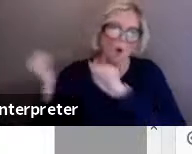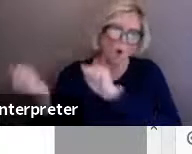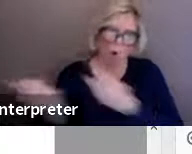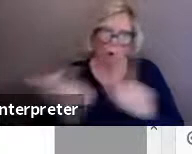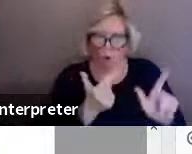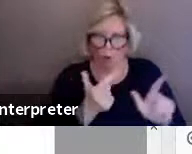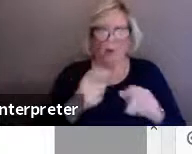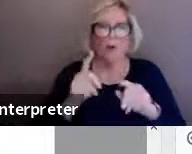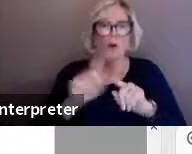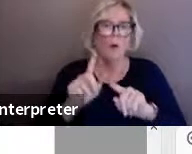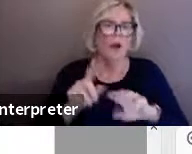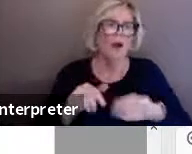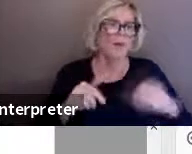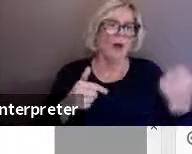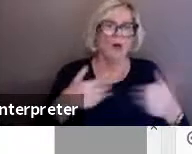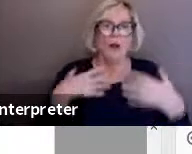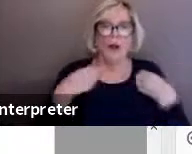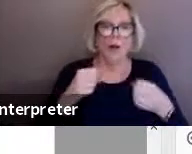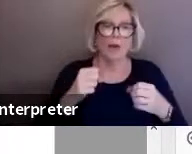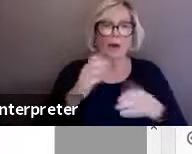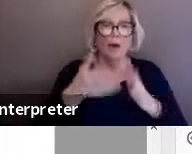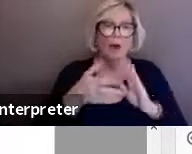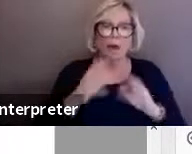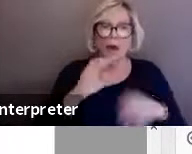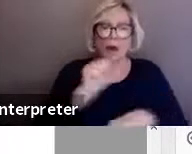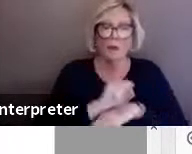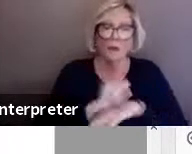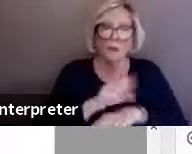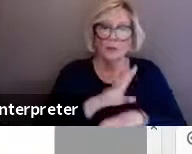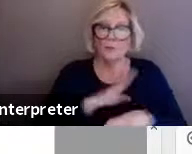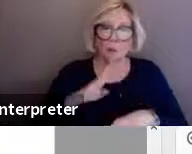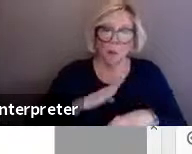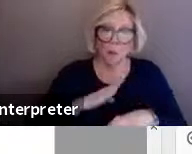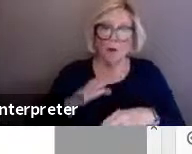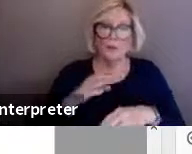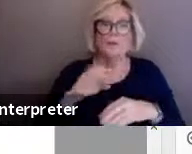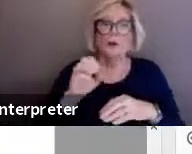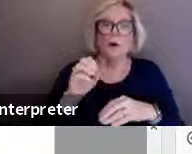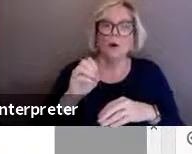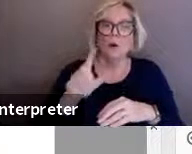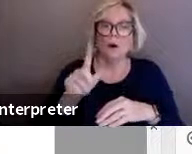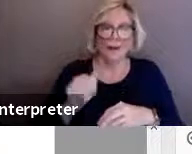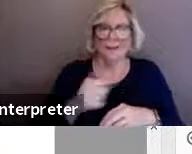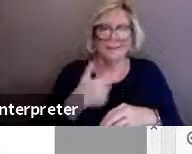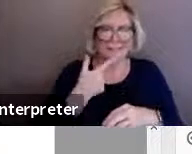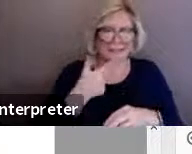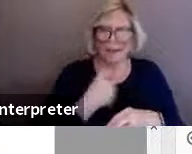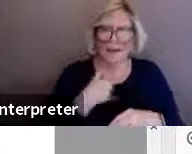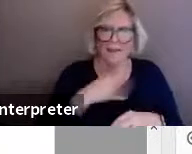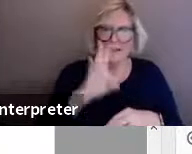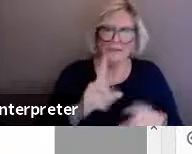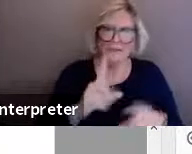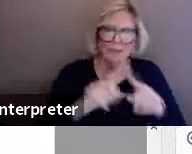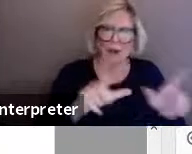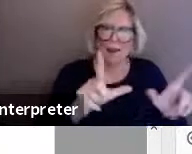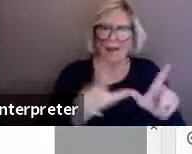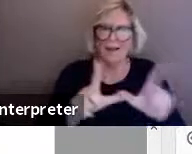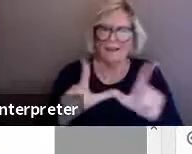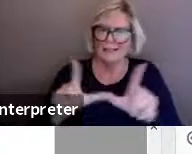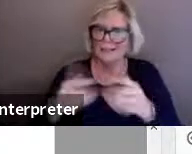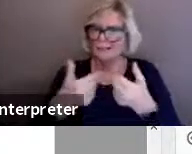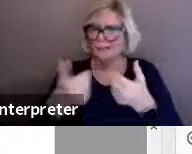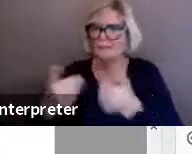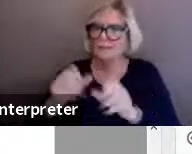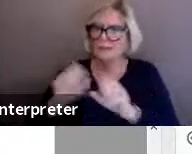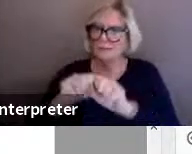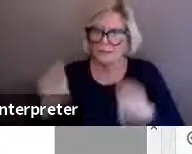side, the health occupation boards, by OLA's counting, have procured 7 separate licensing systems. And then this joint project,